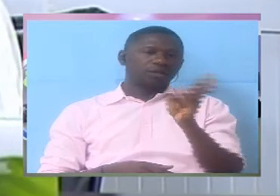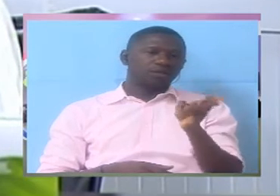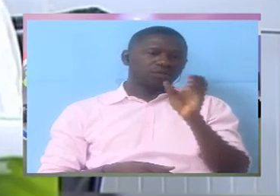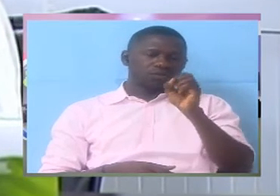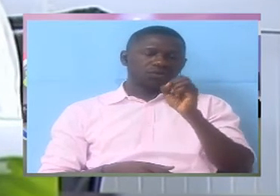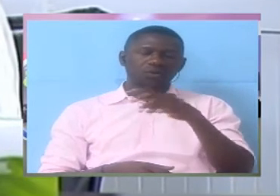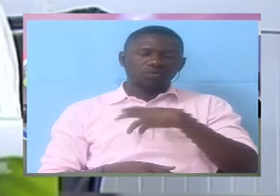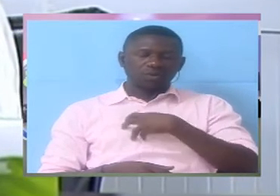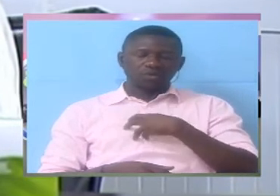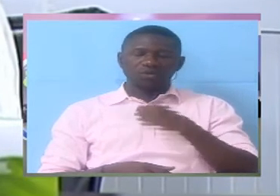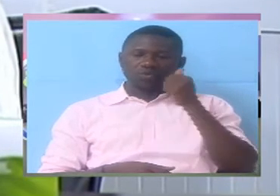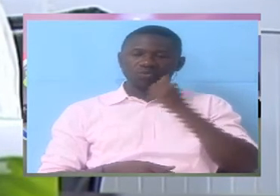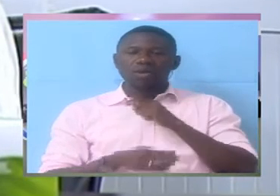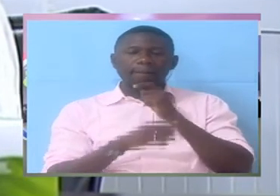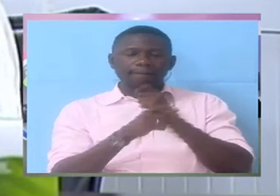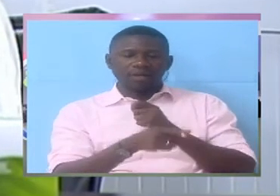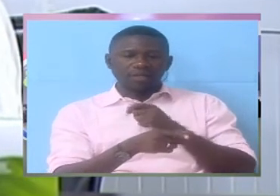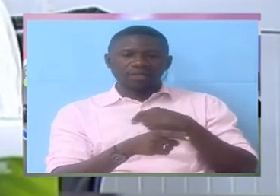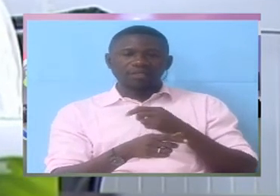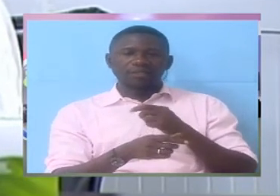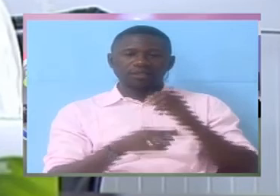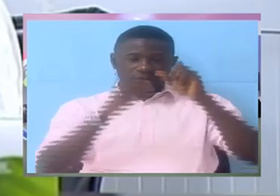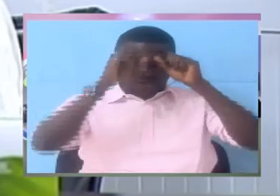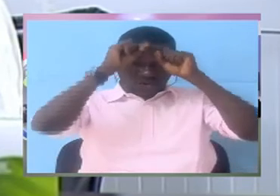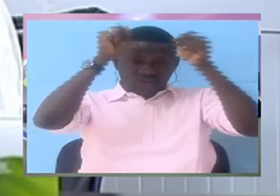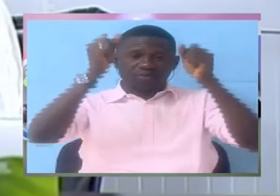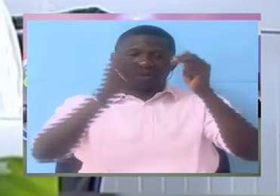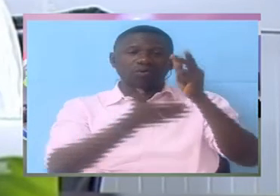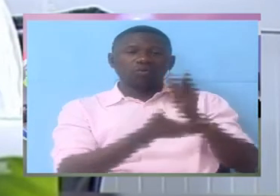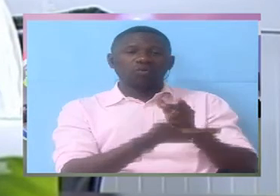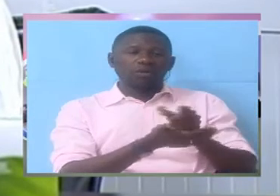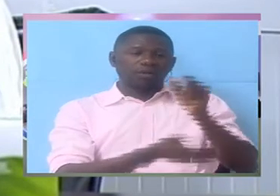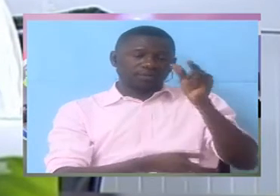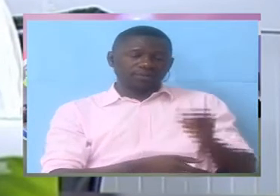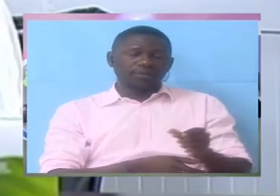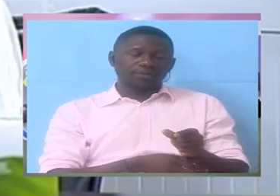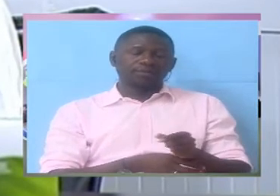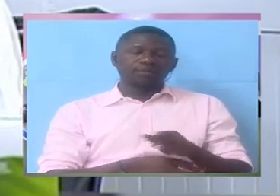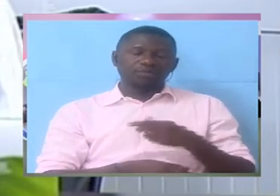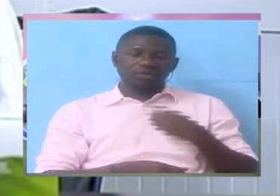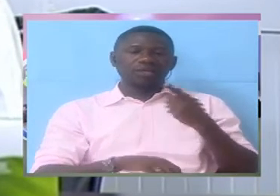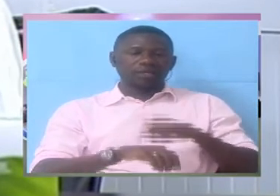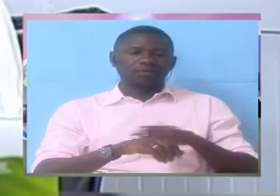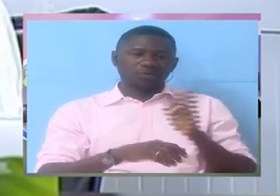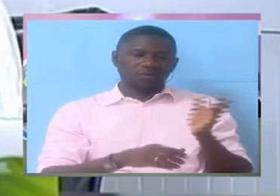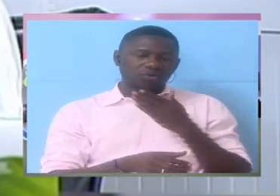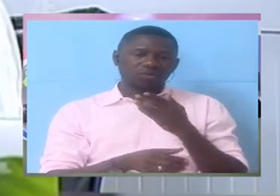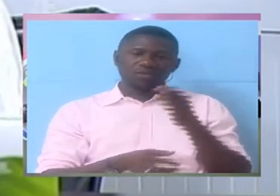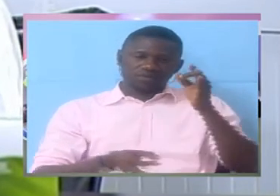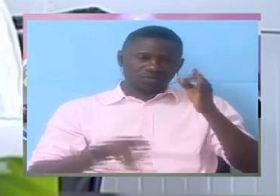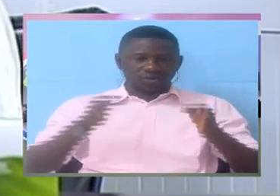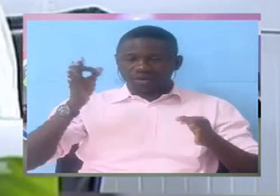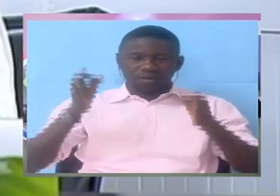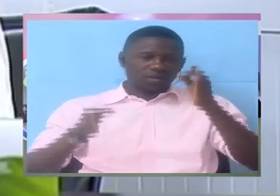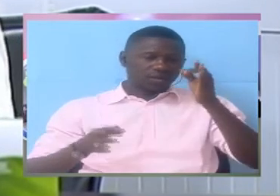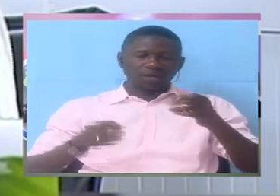witness. Because at the time they were going a trial in a trial.